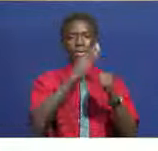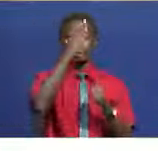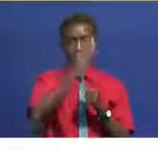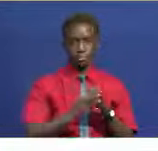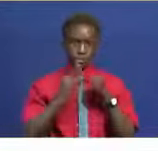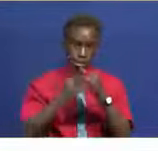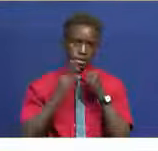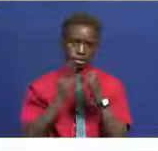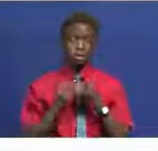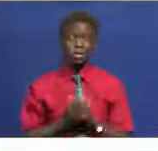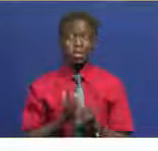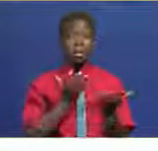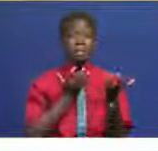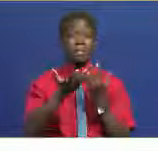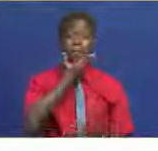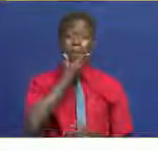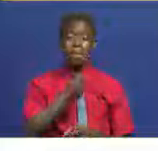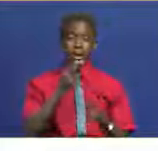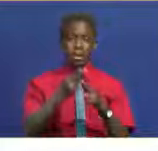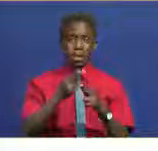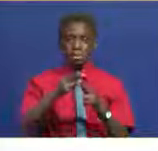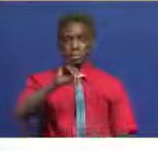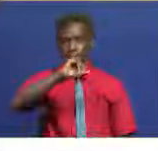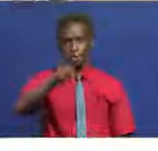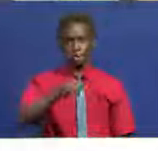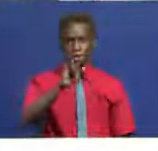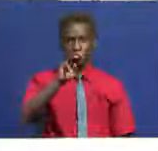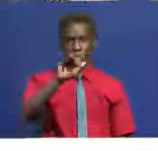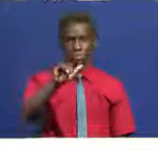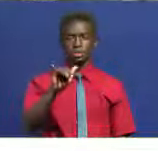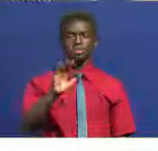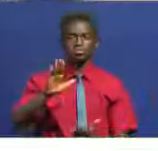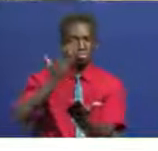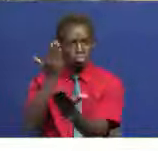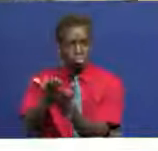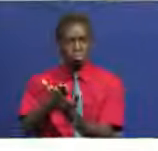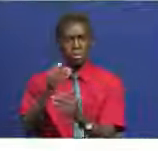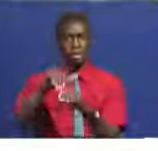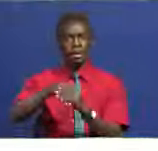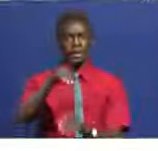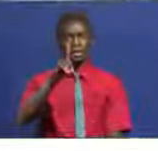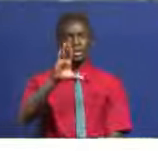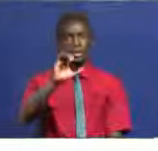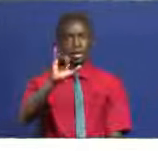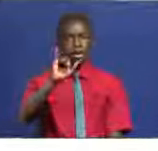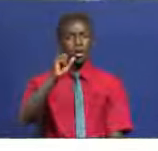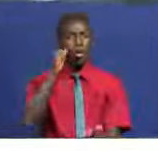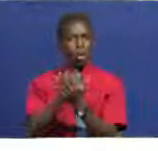Businessman, come politician Jimi Wanjigi arrived in Nairobi DCI offices a few minutes past 2 p.m.